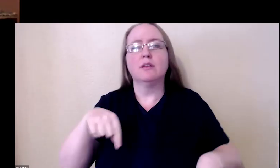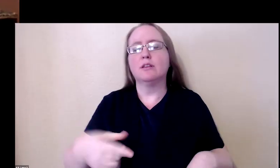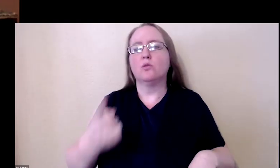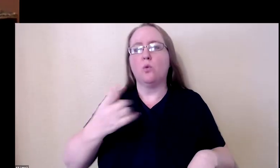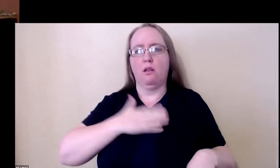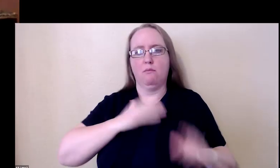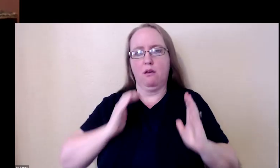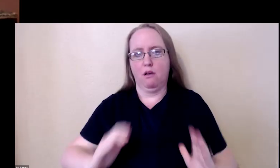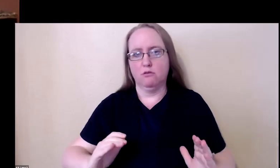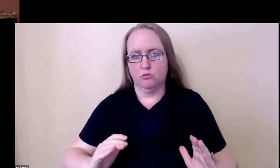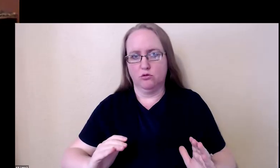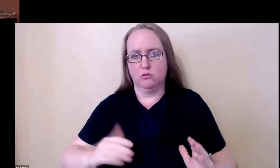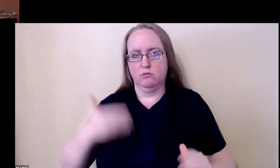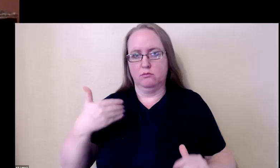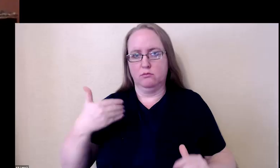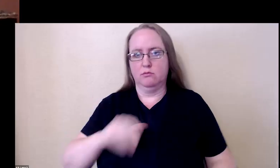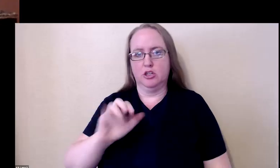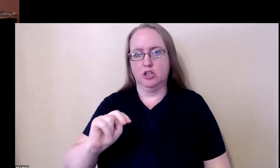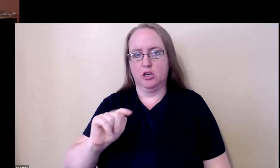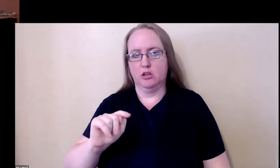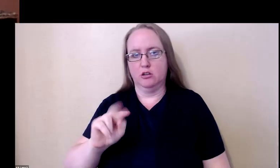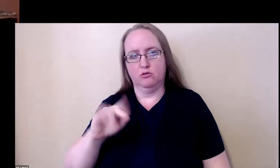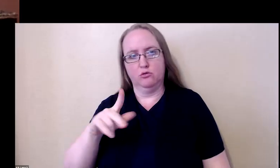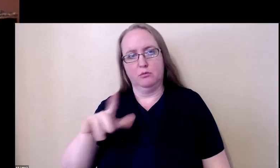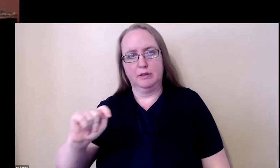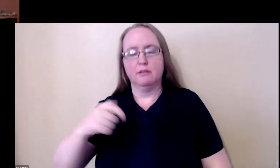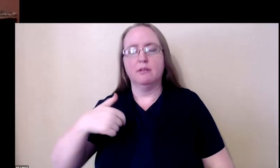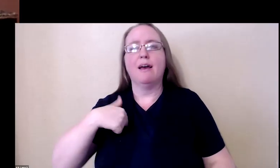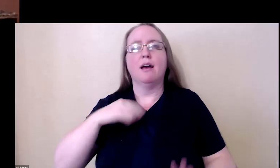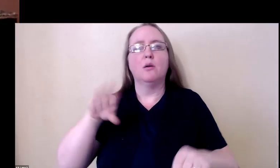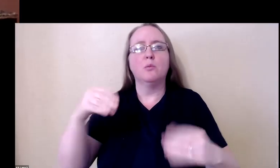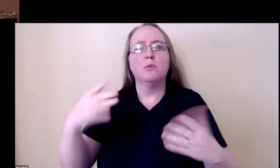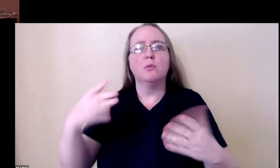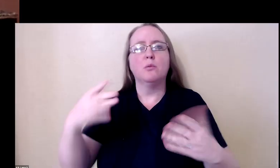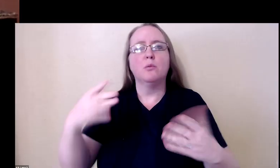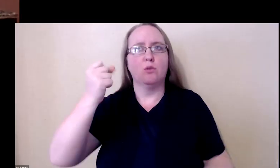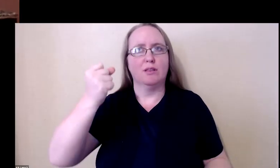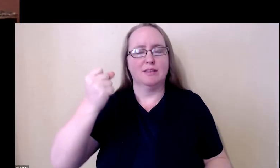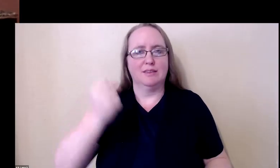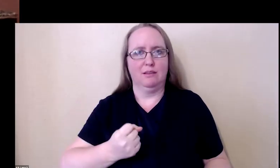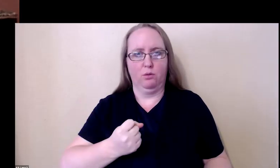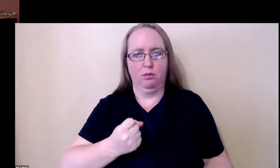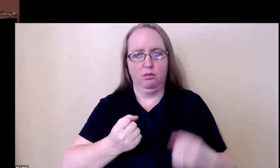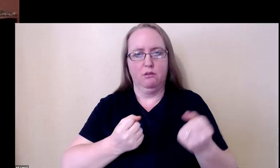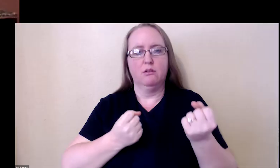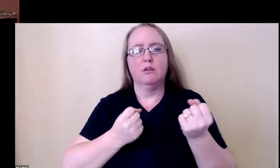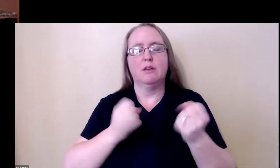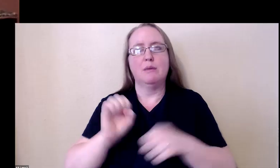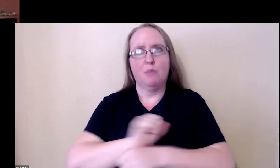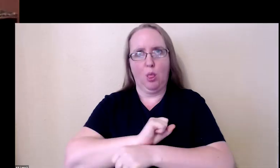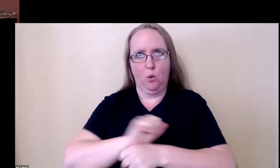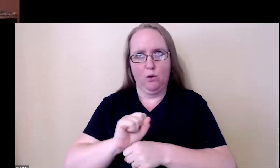customers. My name is Jan Triplett. I am a provider for the self-support,